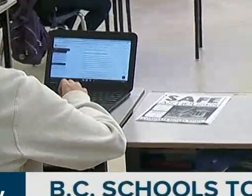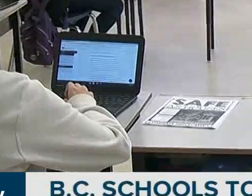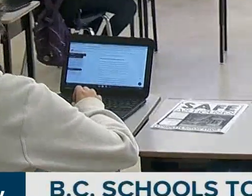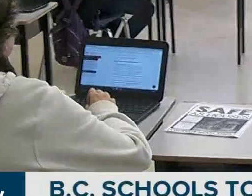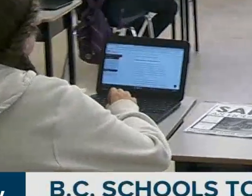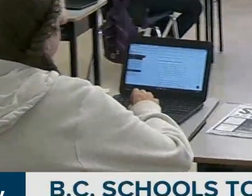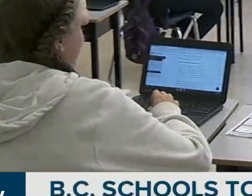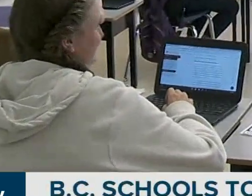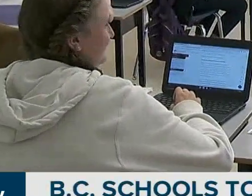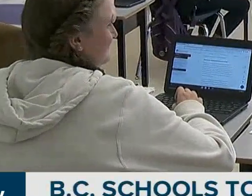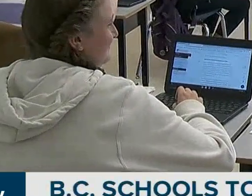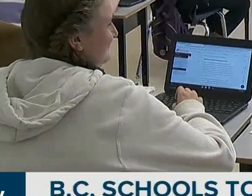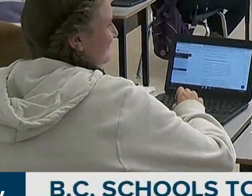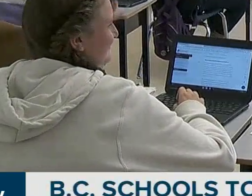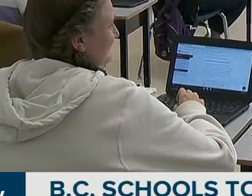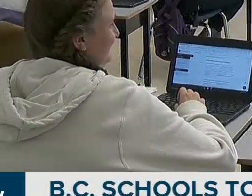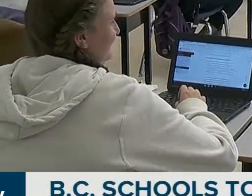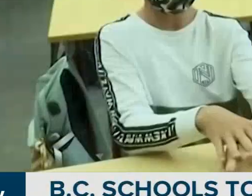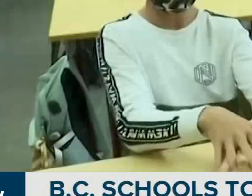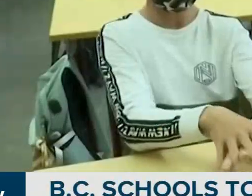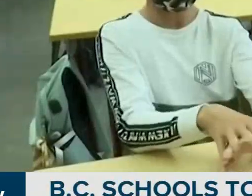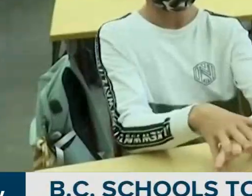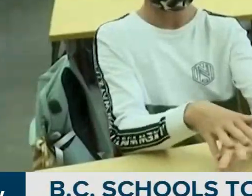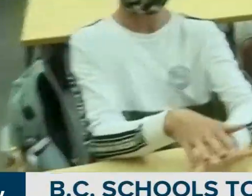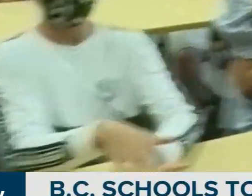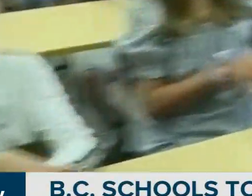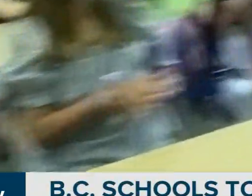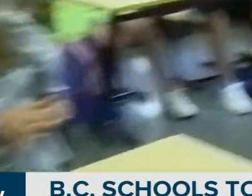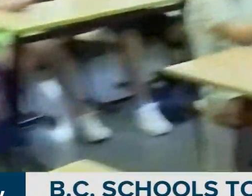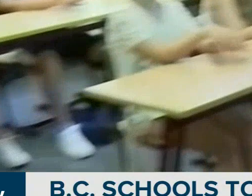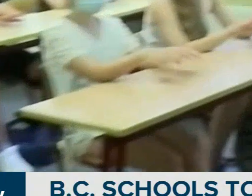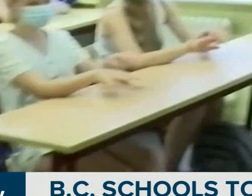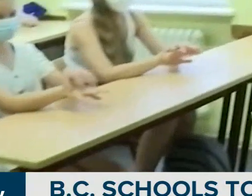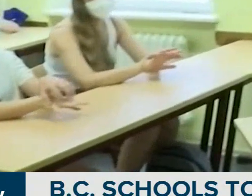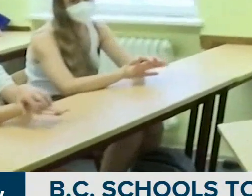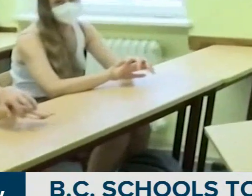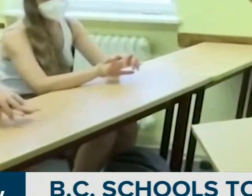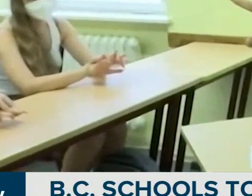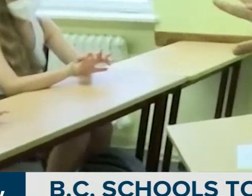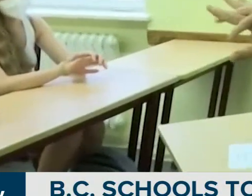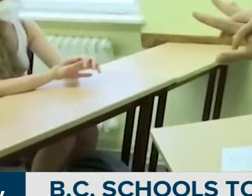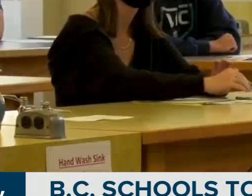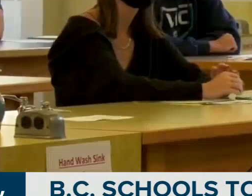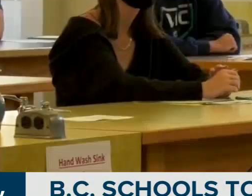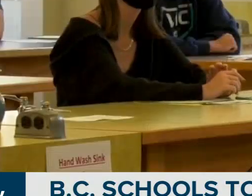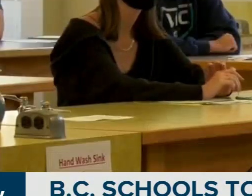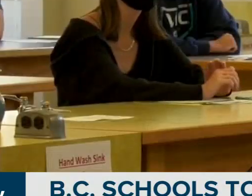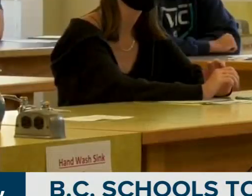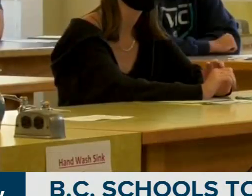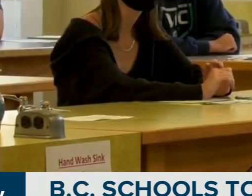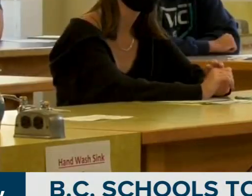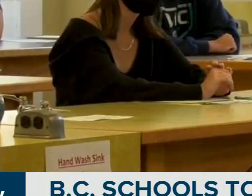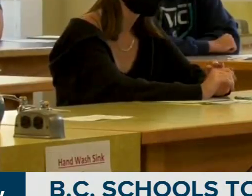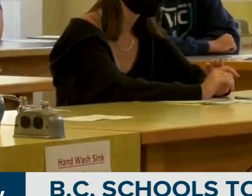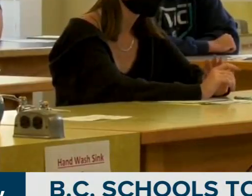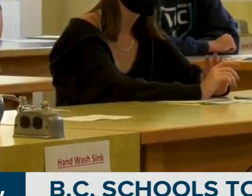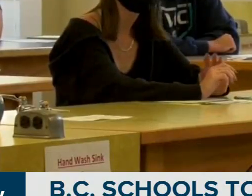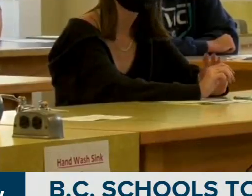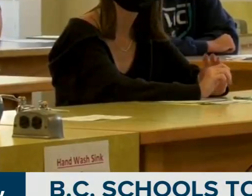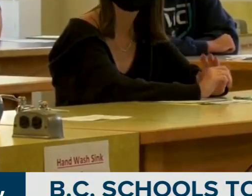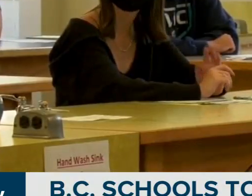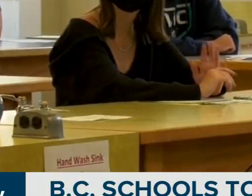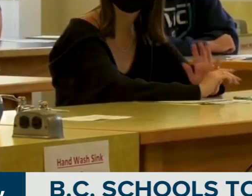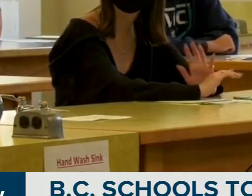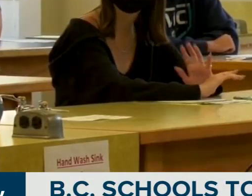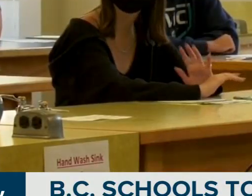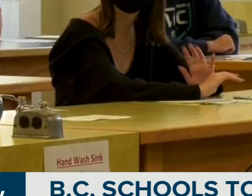health declaring an outbreak. But Omicron has outpaced the steps public health previously used. Individual